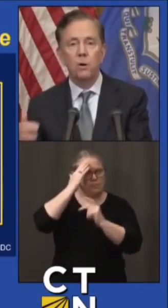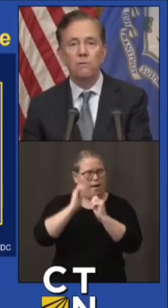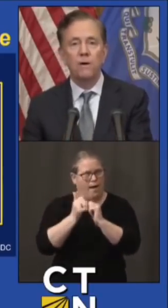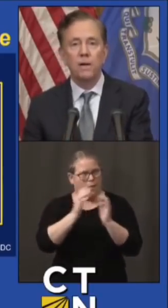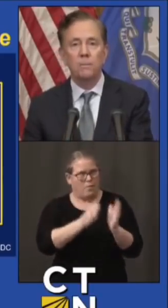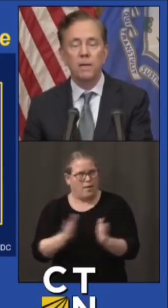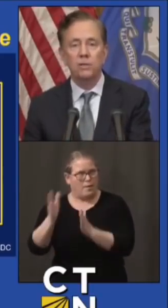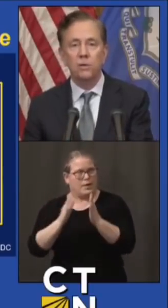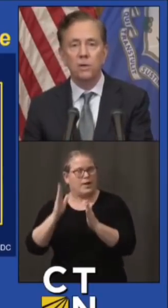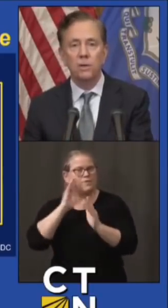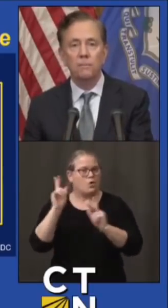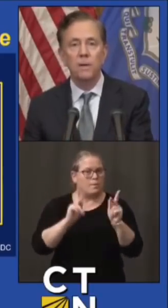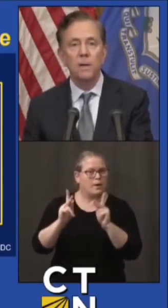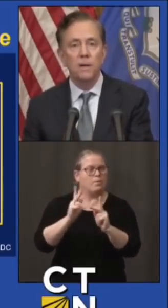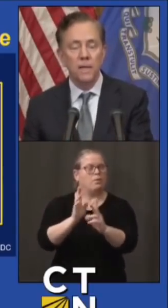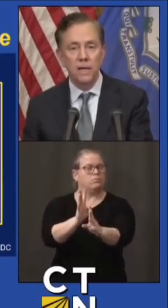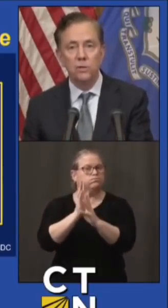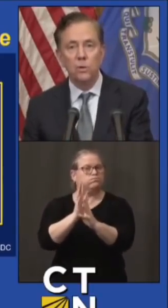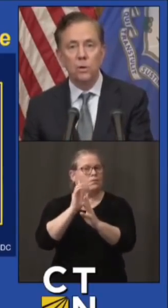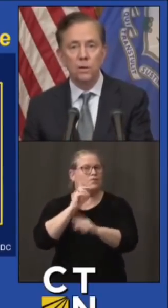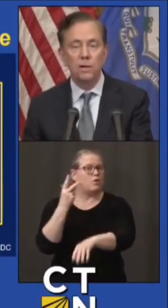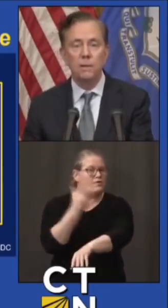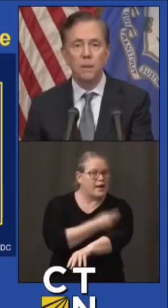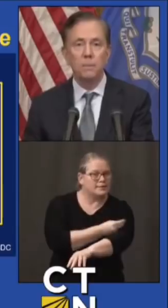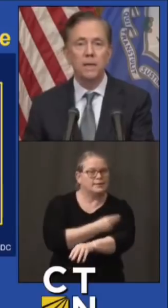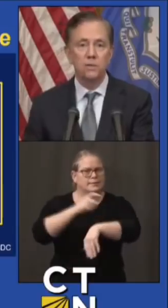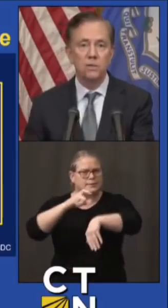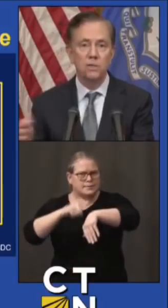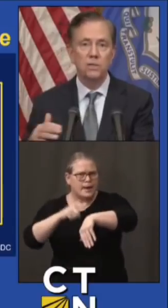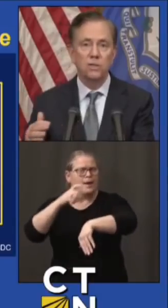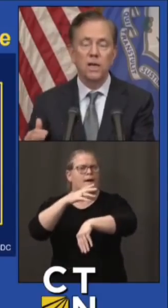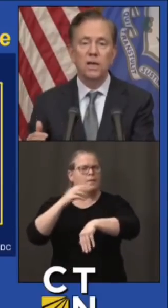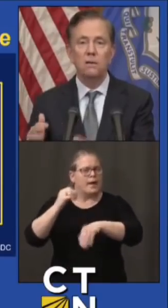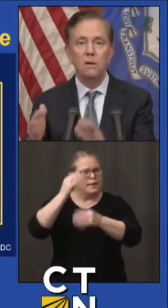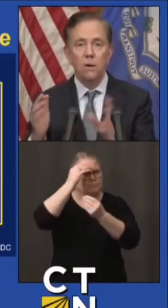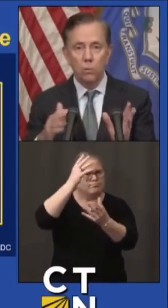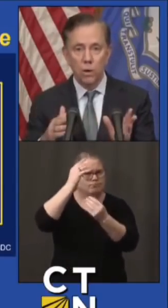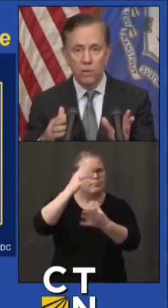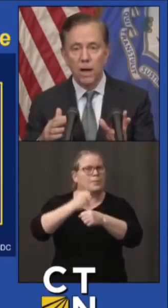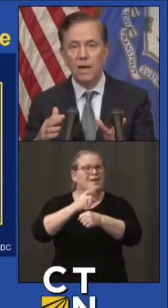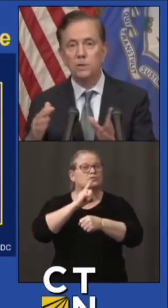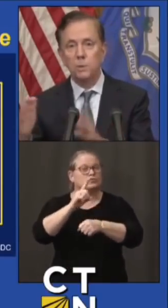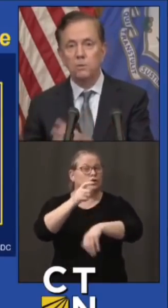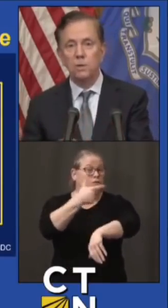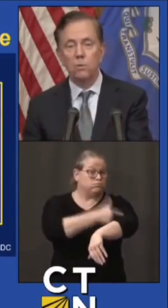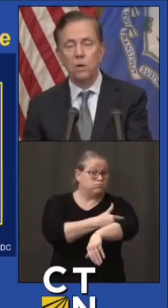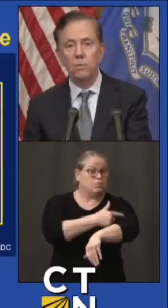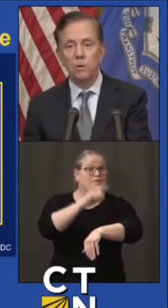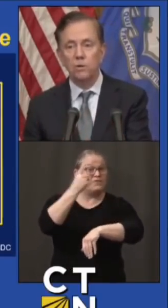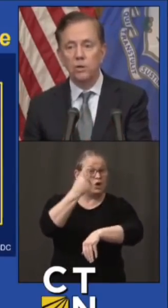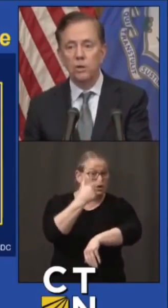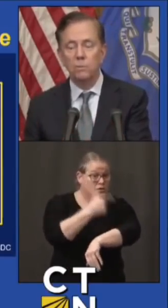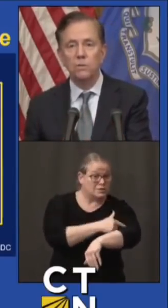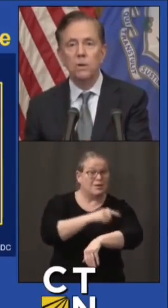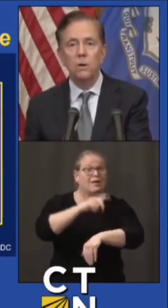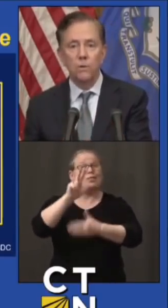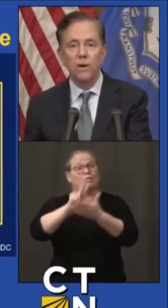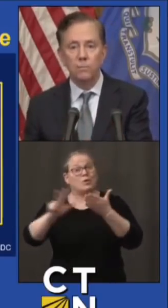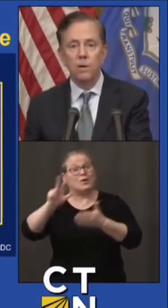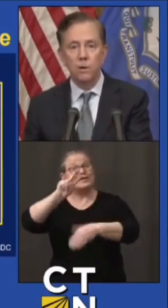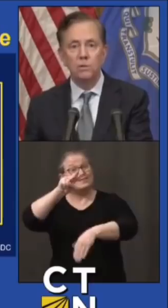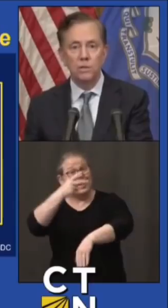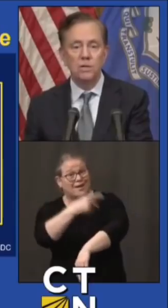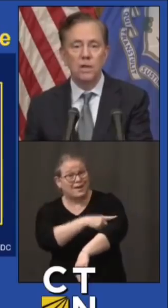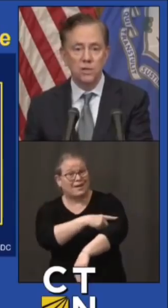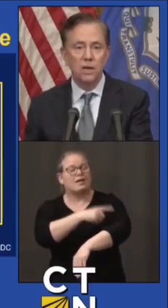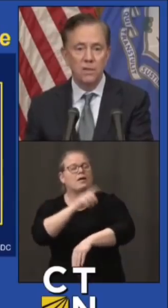people notified, and make sure they can do it on a timely basis. And to date, working with hospitals and working with nursing homes, we've had